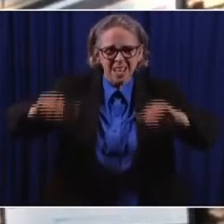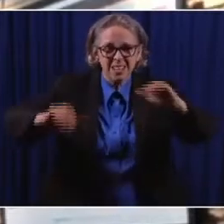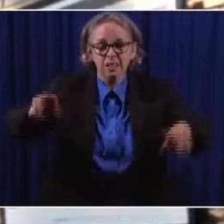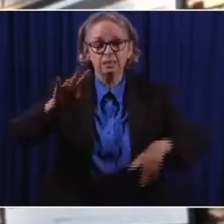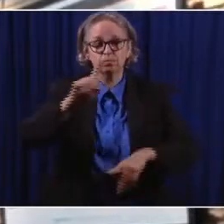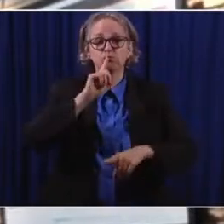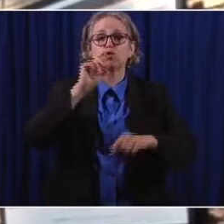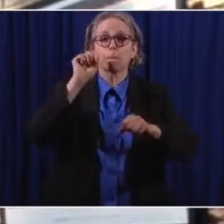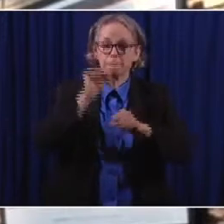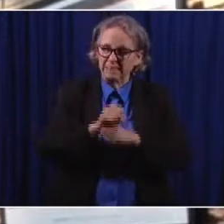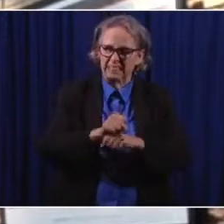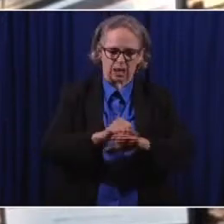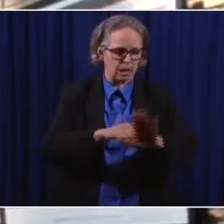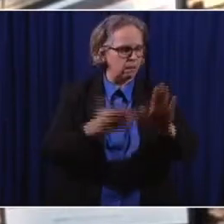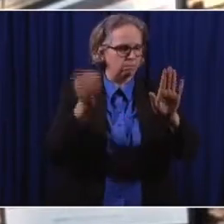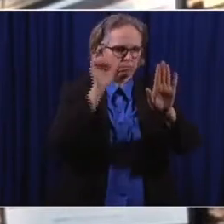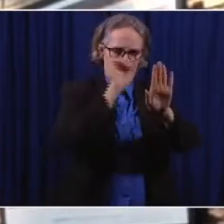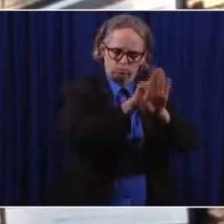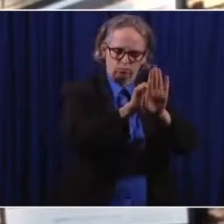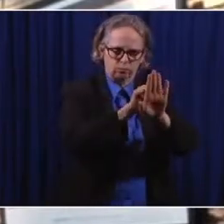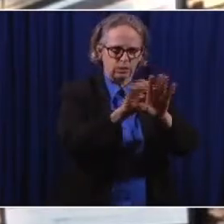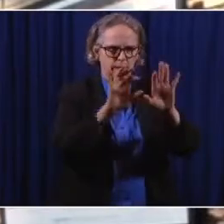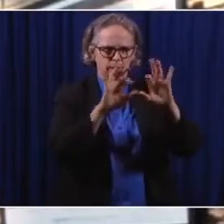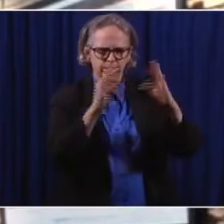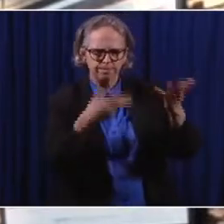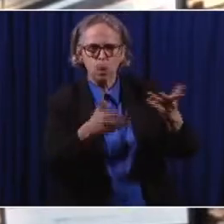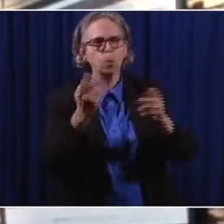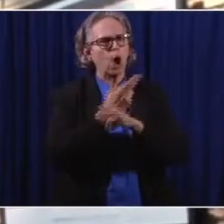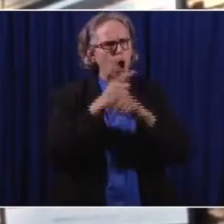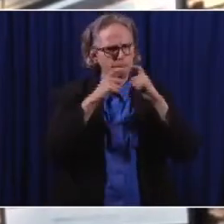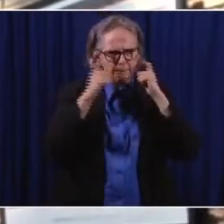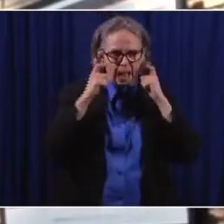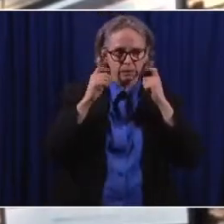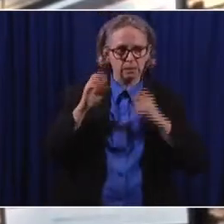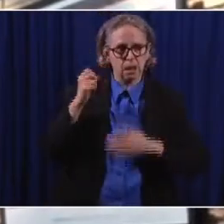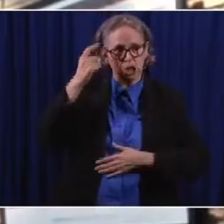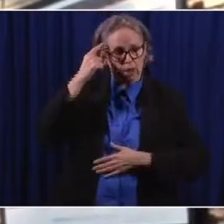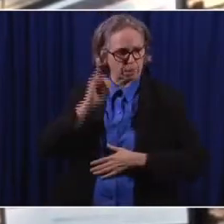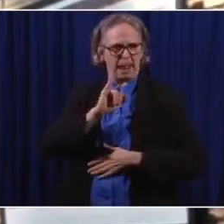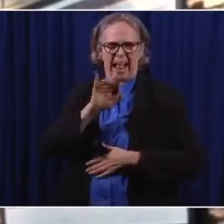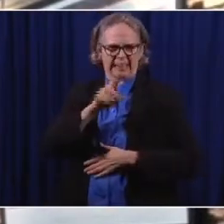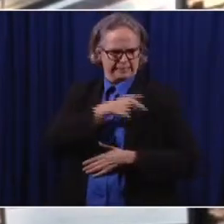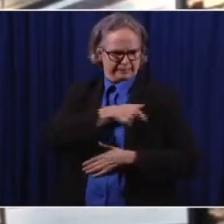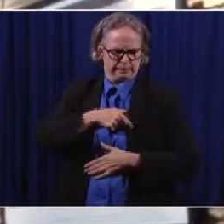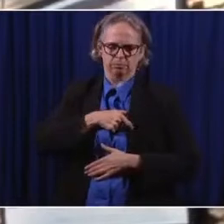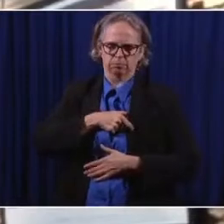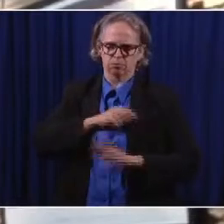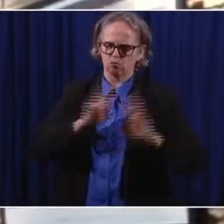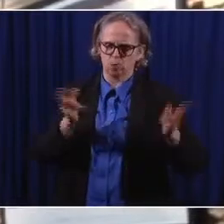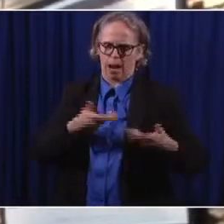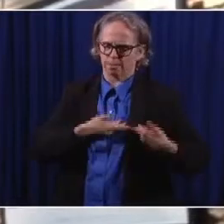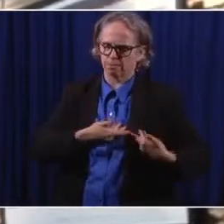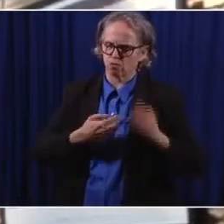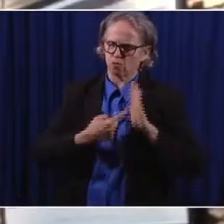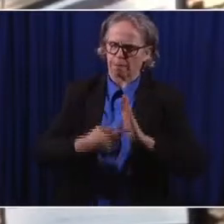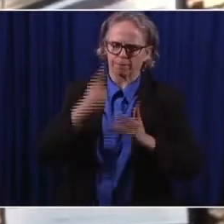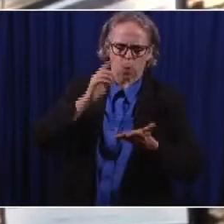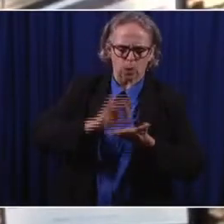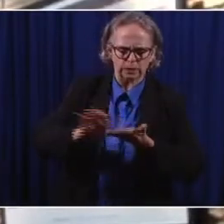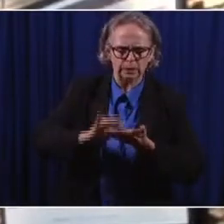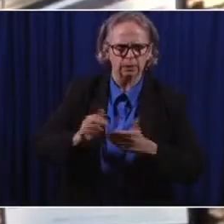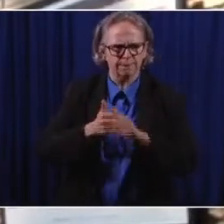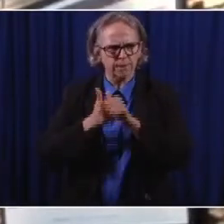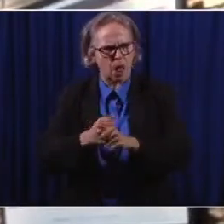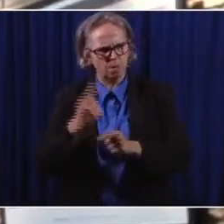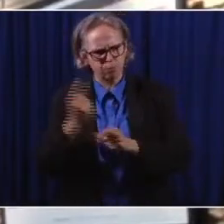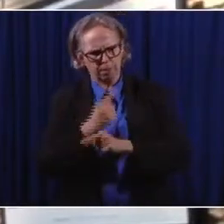wearing masks. They have, government IDs that identify them as official census takers. They're all following the proper health guidelines. And